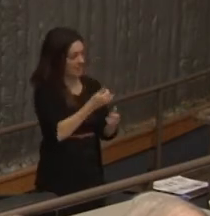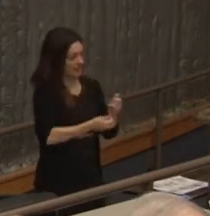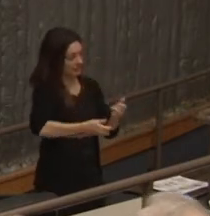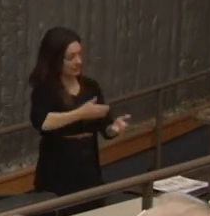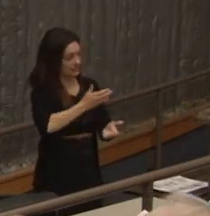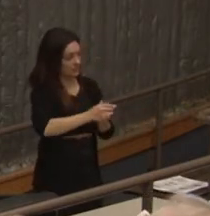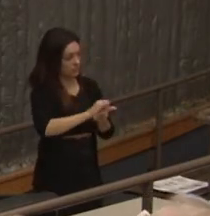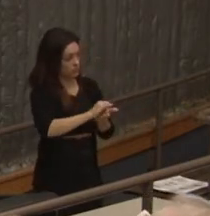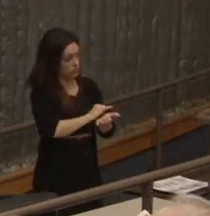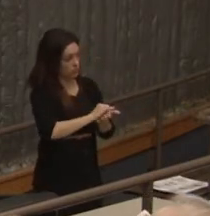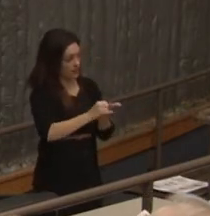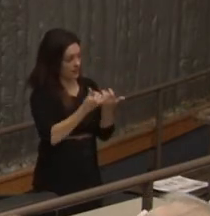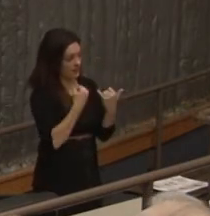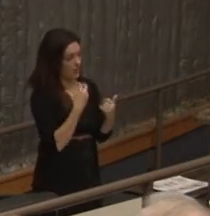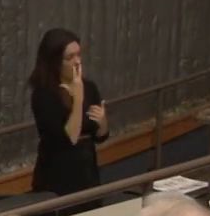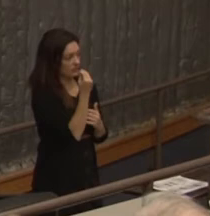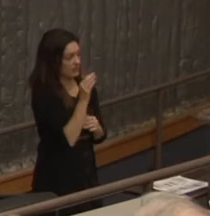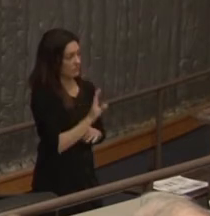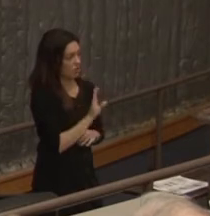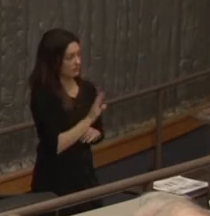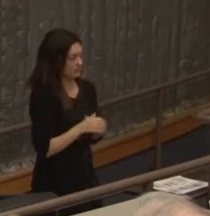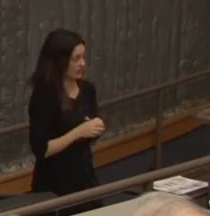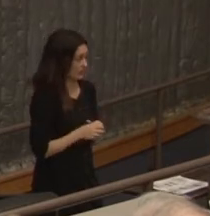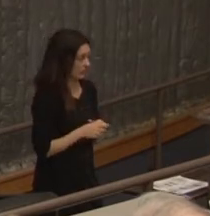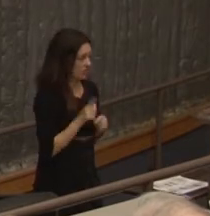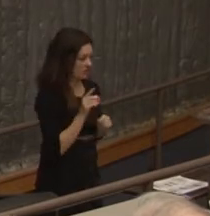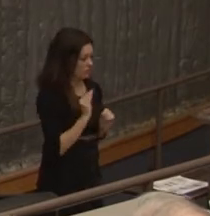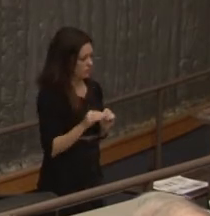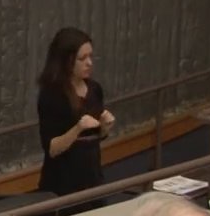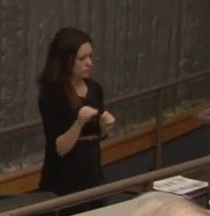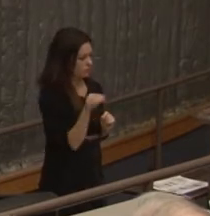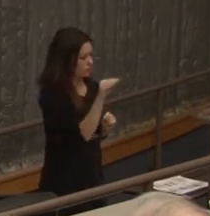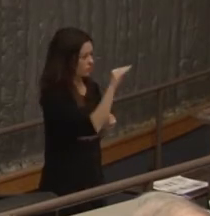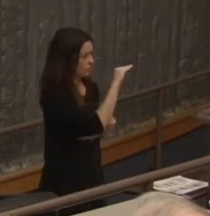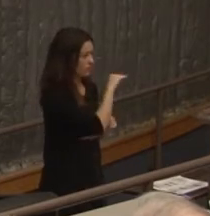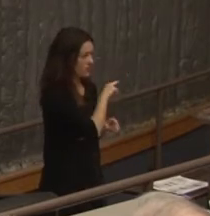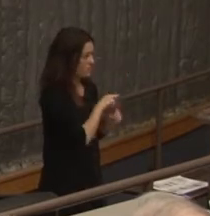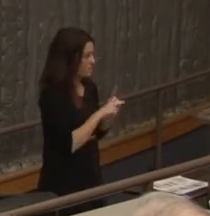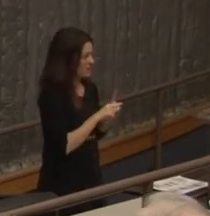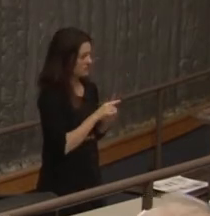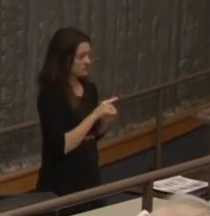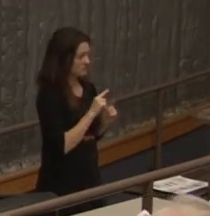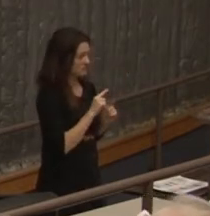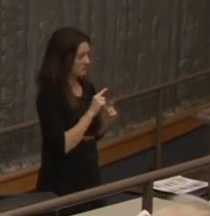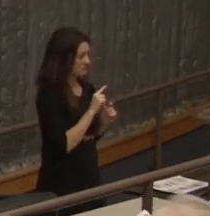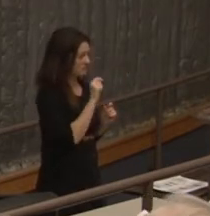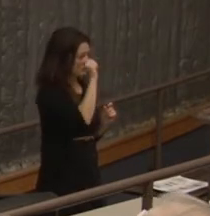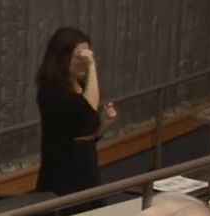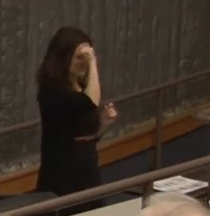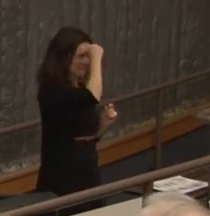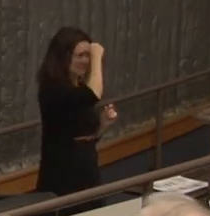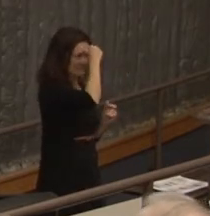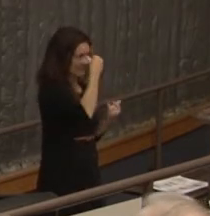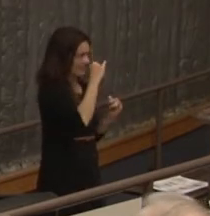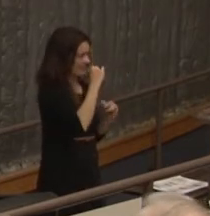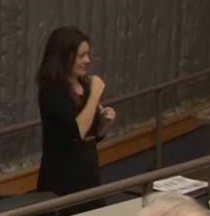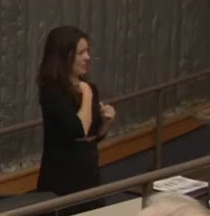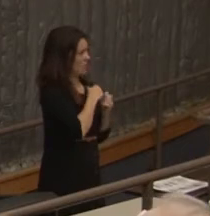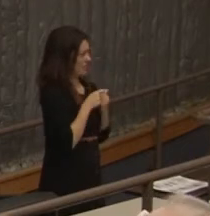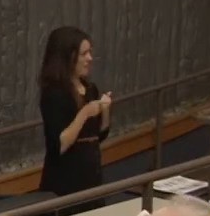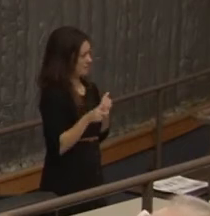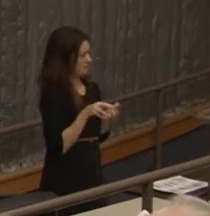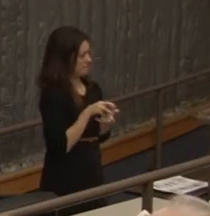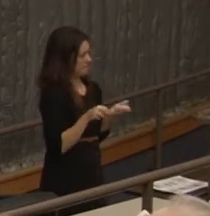outside of Boston. So he's had a transplanted life himself. And of course, it's the fate of European Jewry to have a transplanted